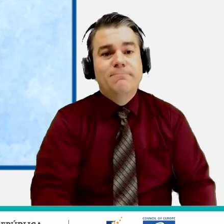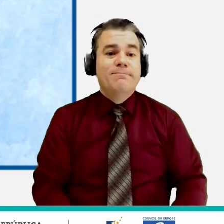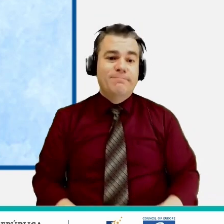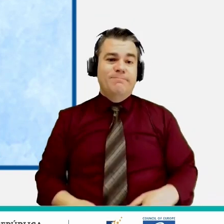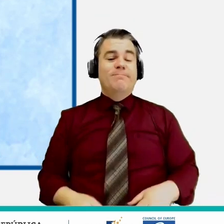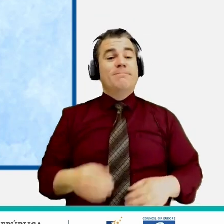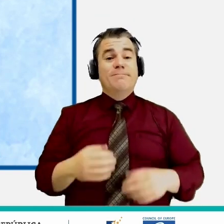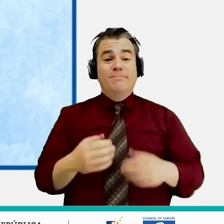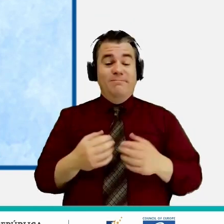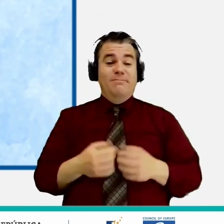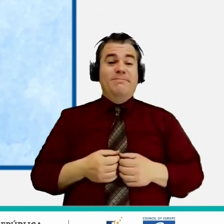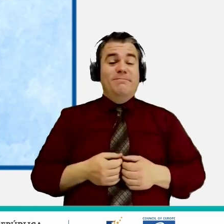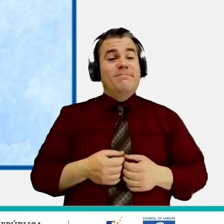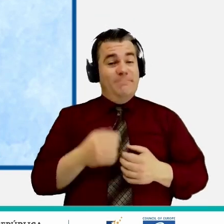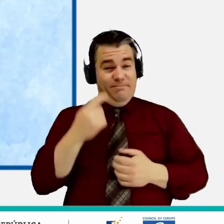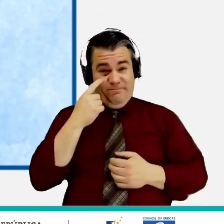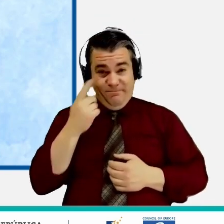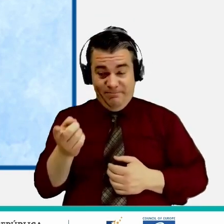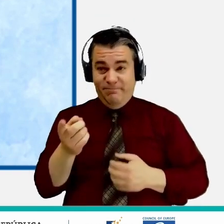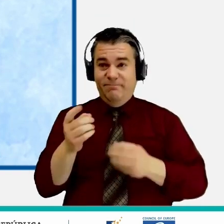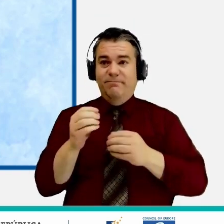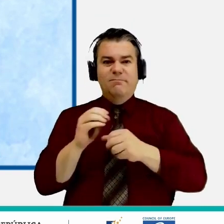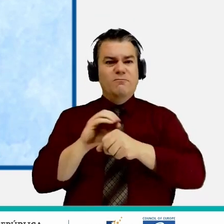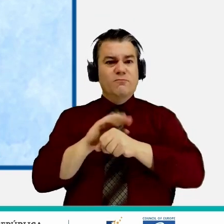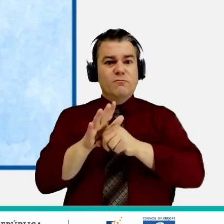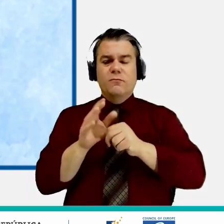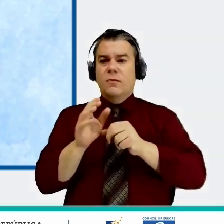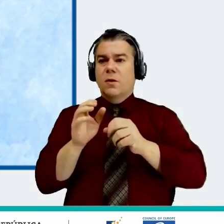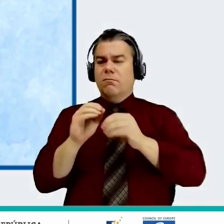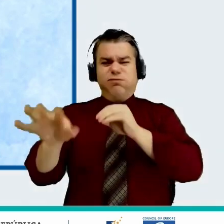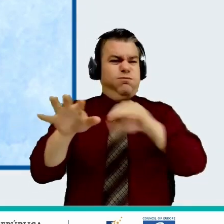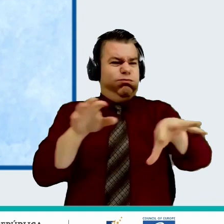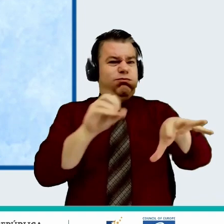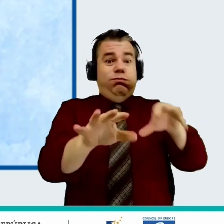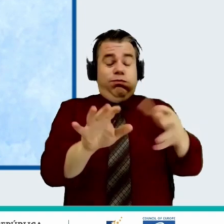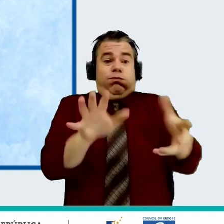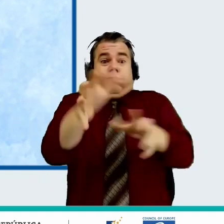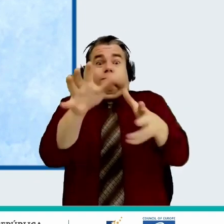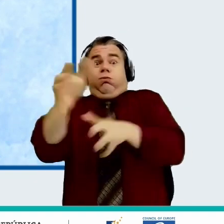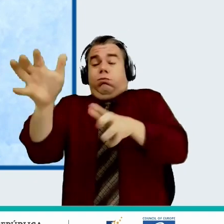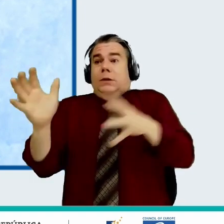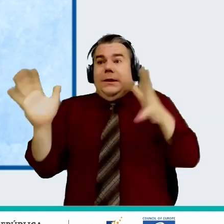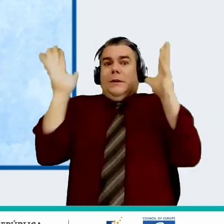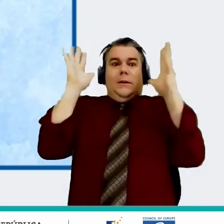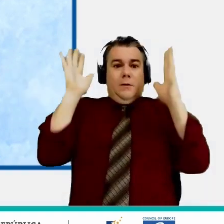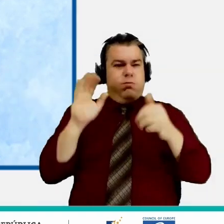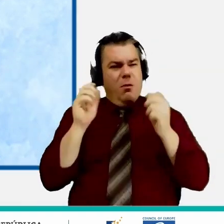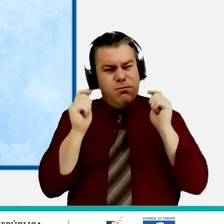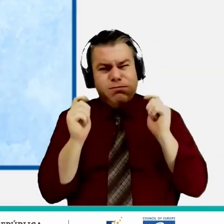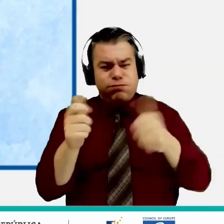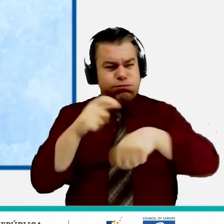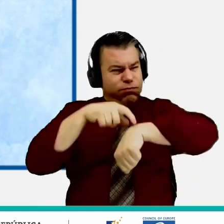Our opportunity is to strengthen the legal provisions. We have done that, in particular, to focus on this area